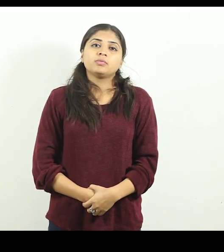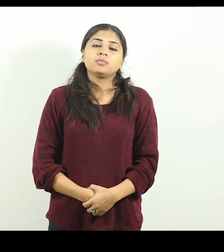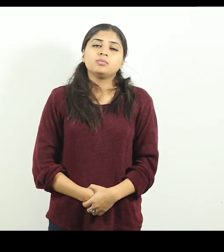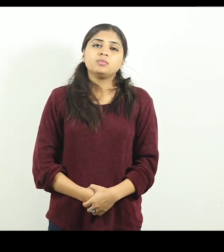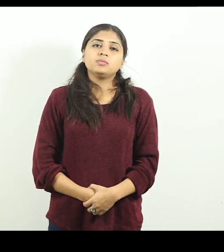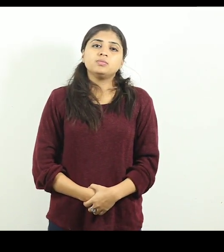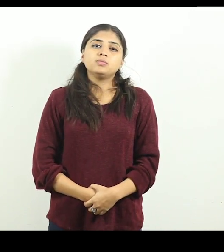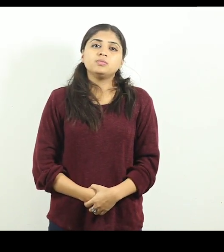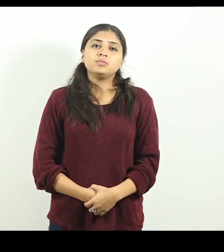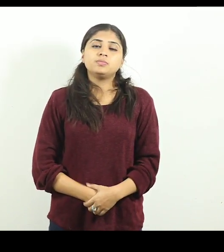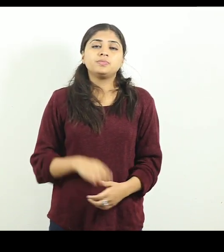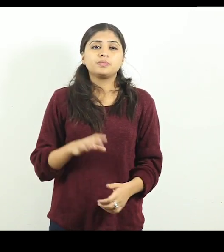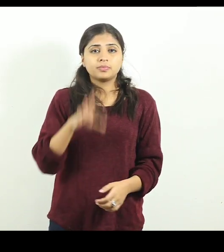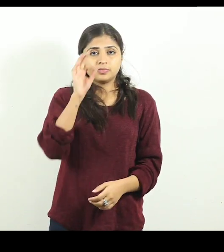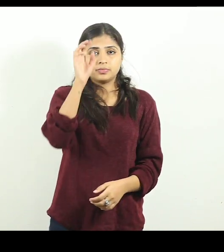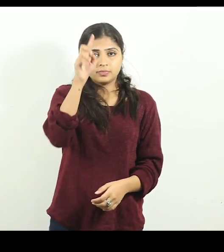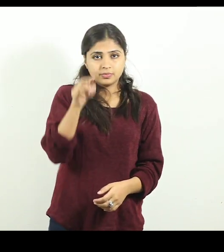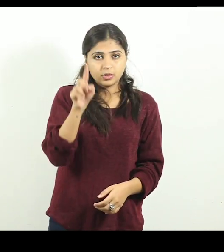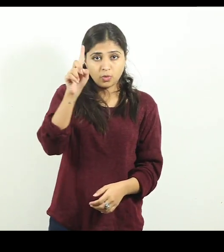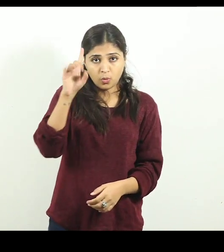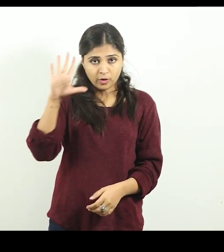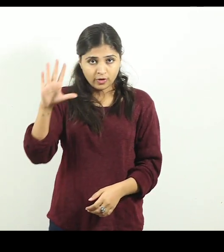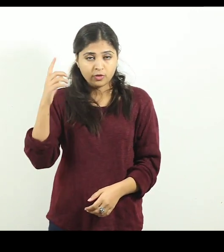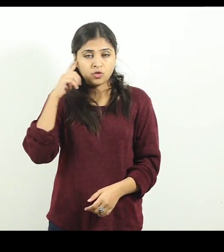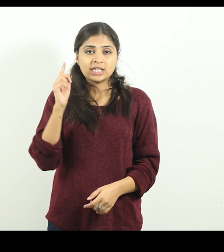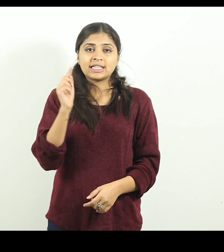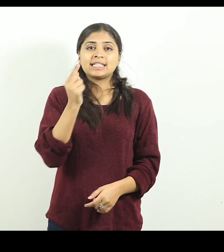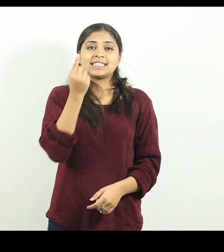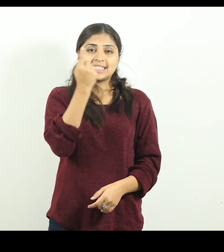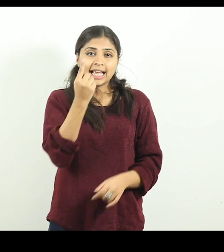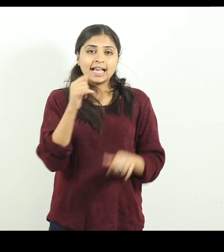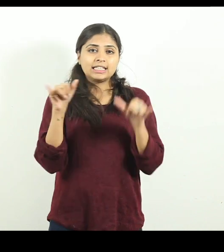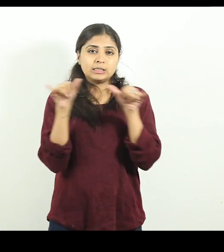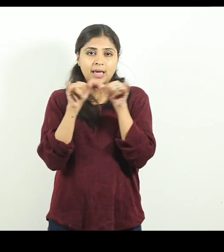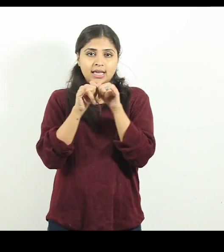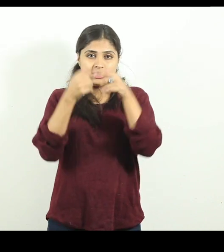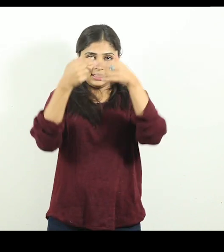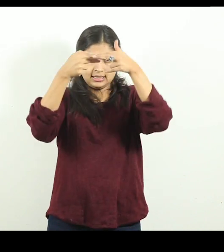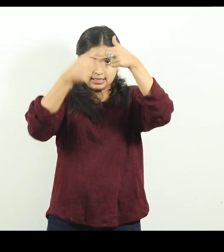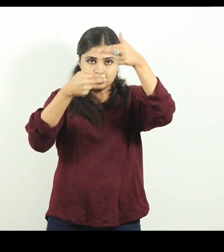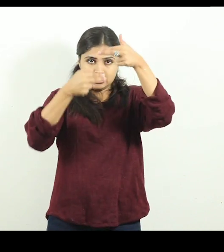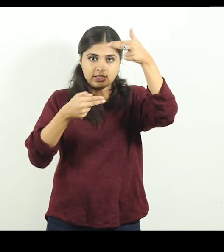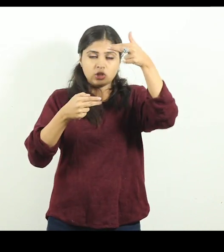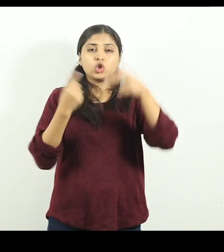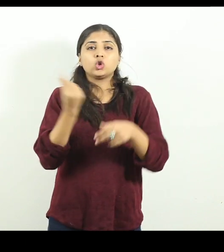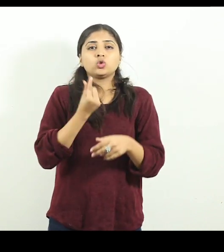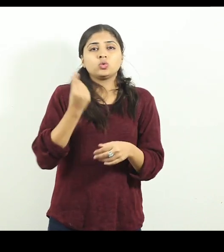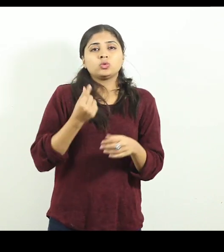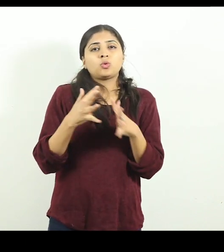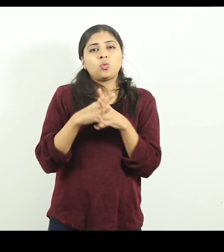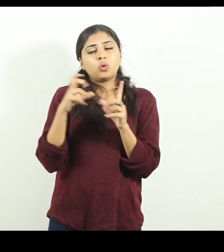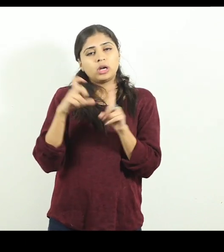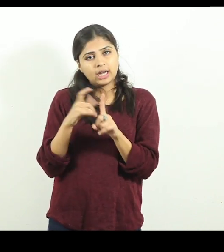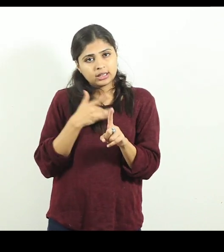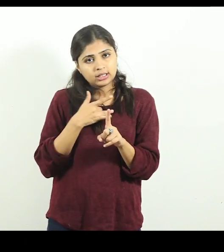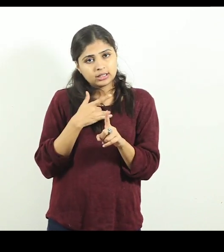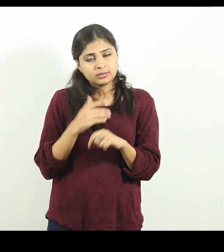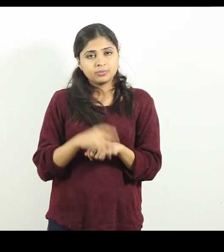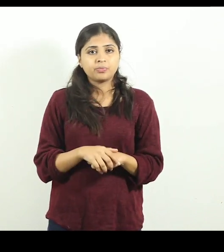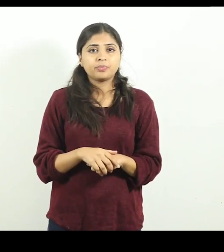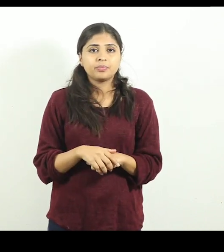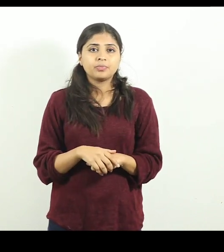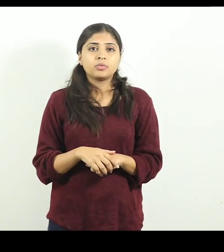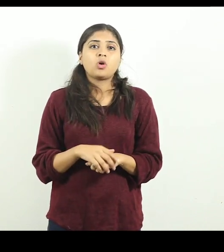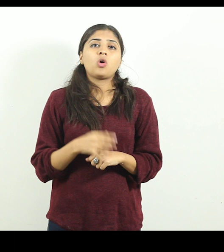Click 1.15 to single space with the spacing that is used in Word. Click Remove Space